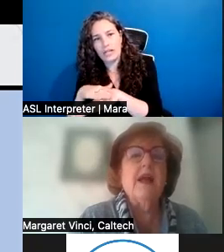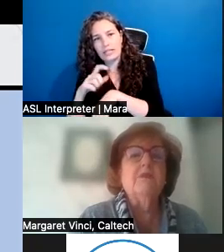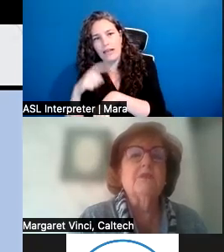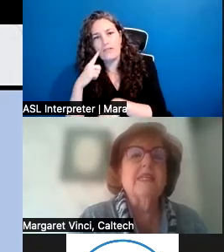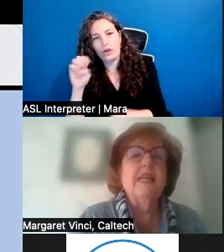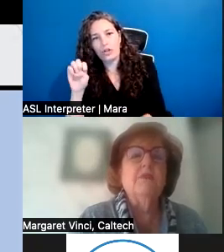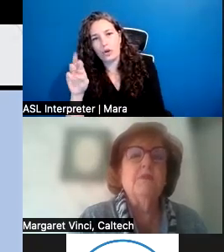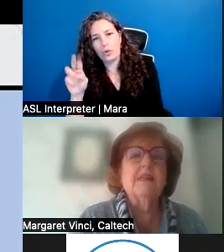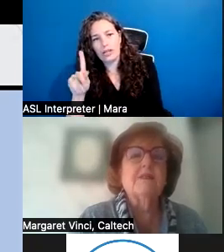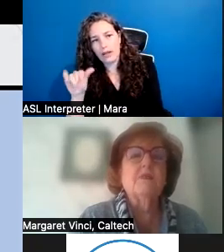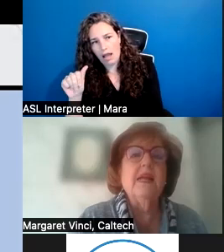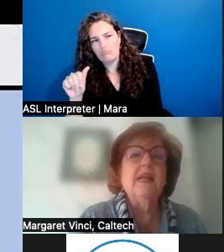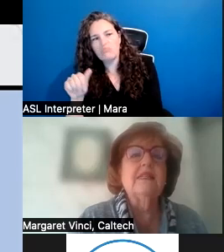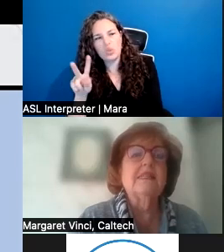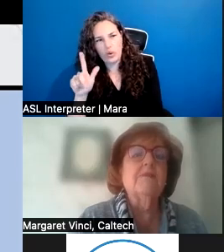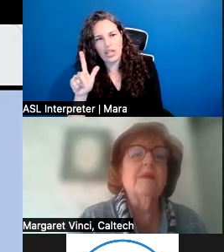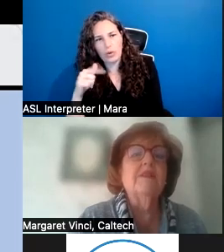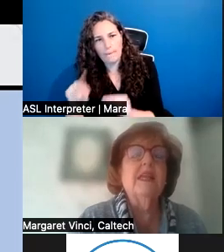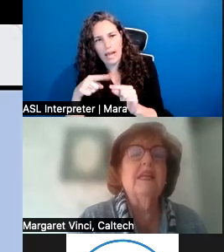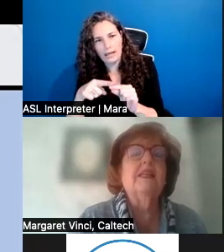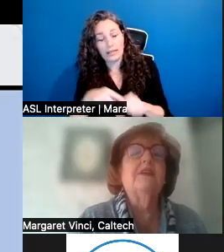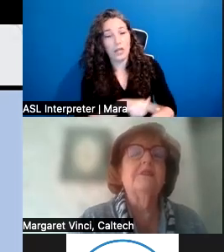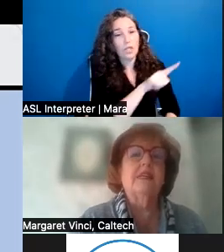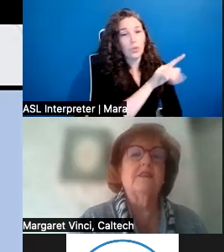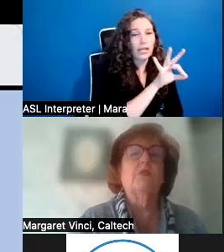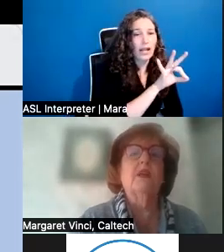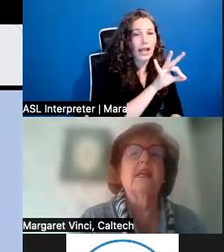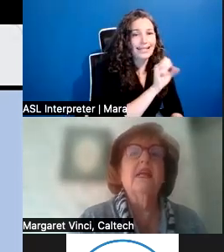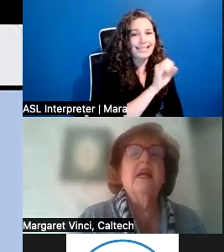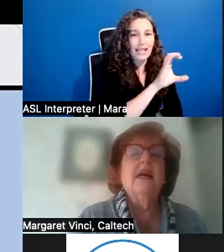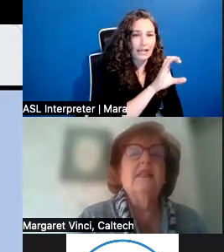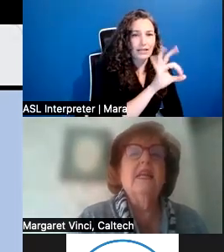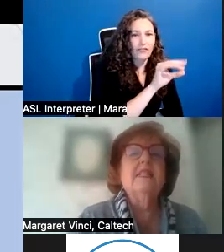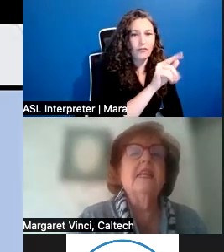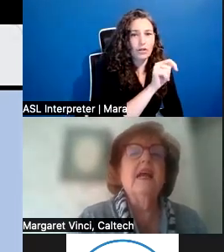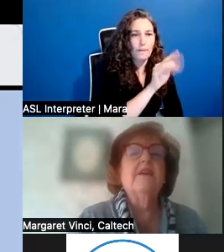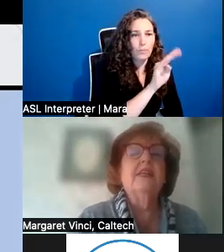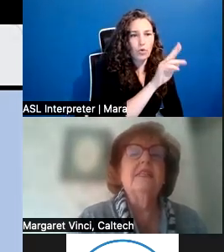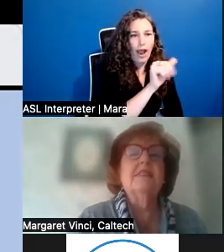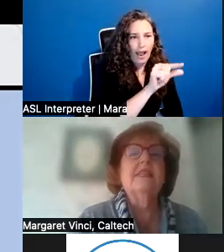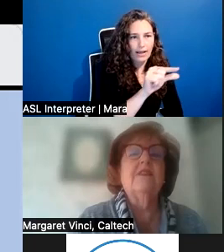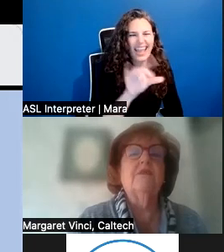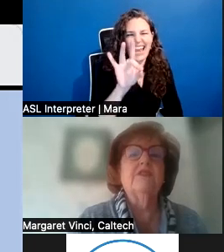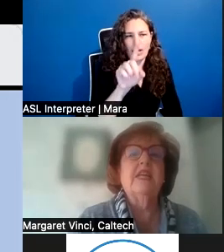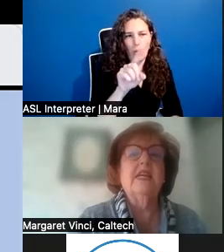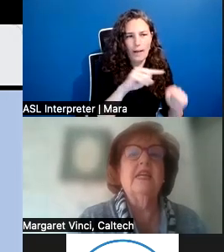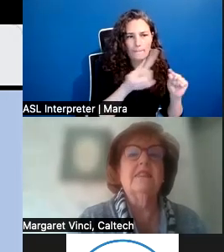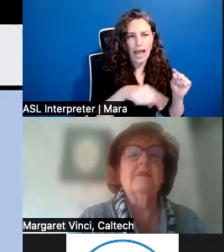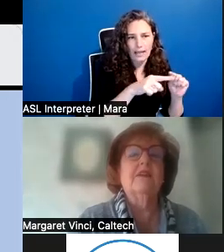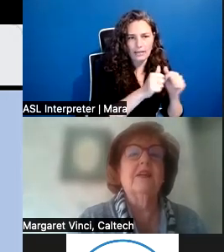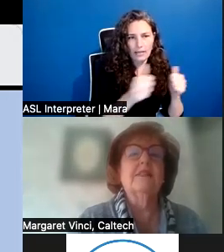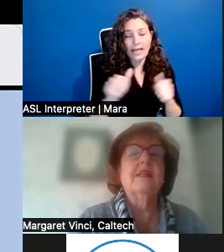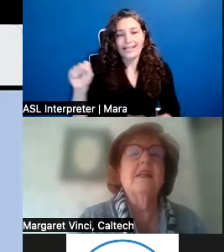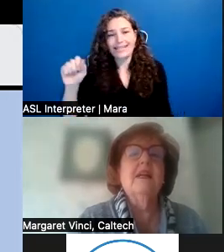Fort Bragg, which was 81 miles away, and in Sacramento, they had 85 seconds of warning. They did have an intensity 3 of shaking in